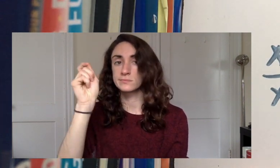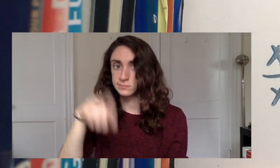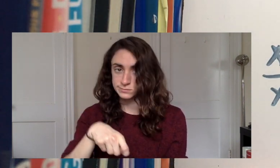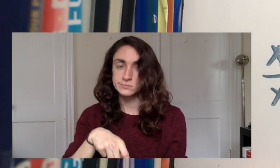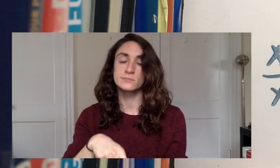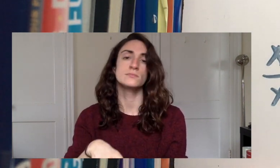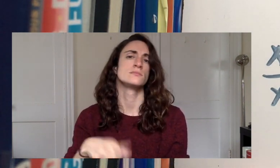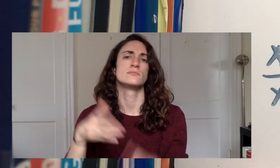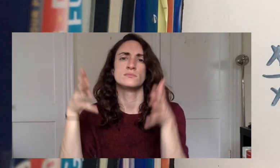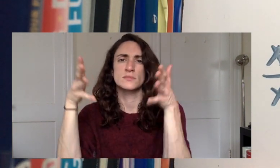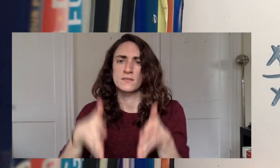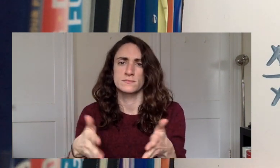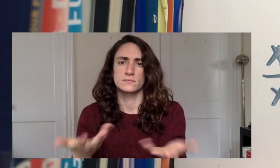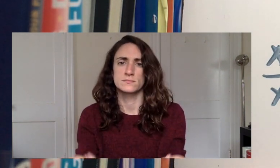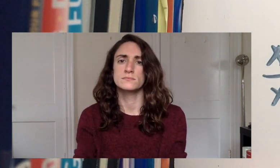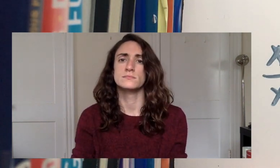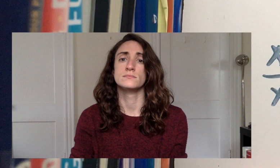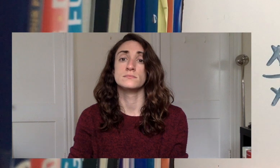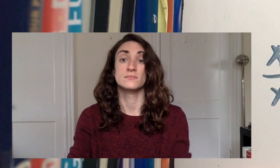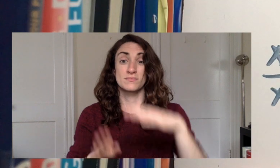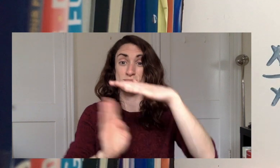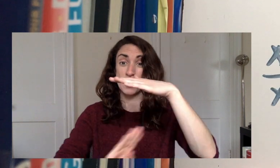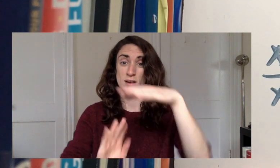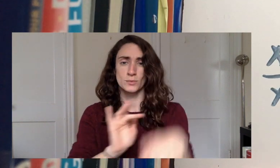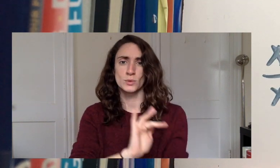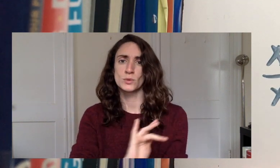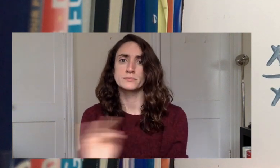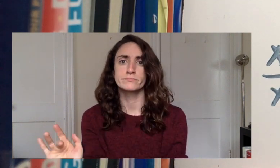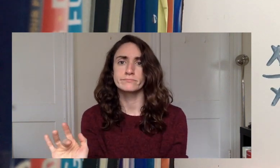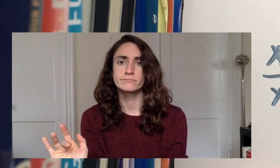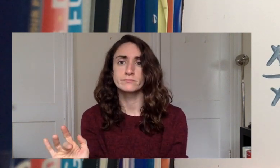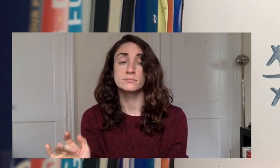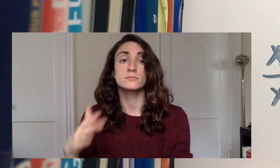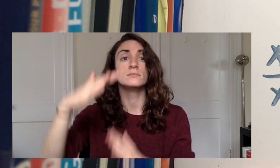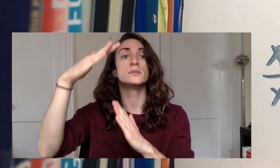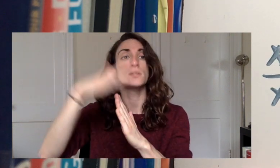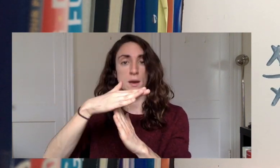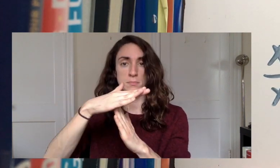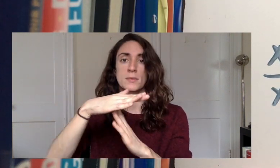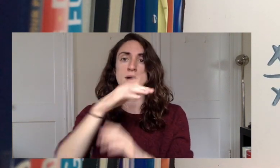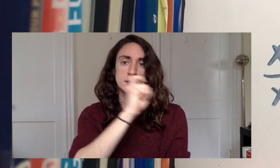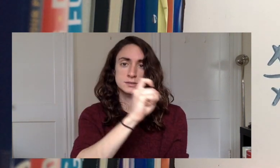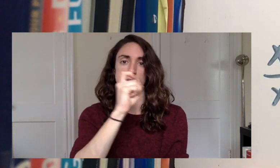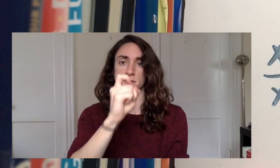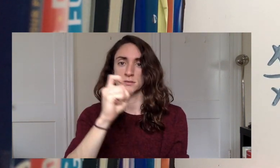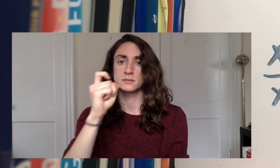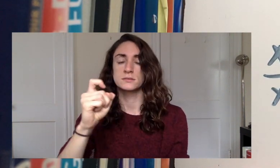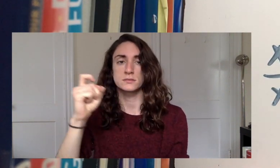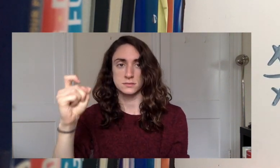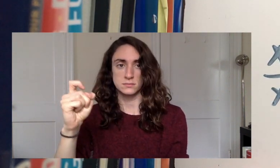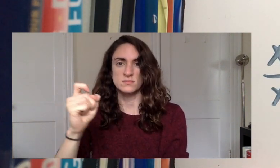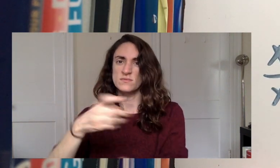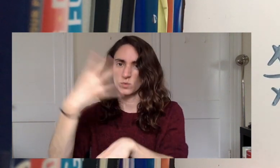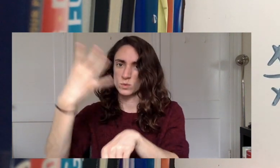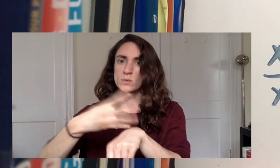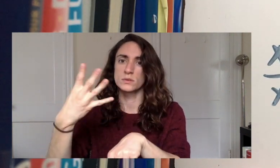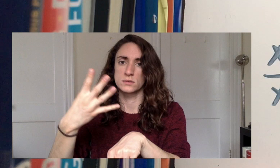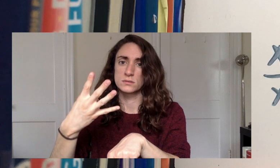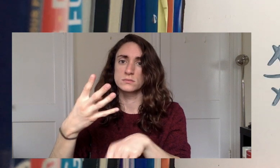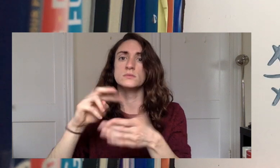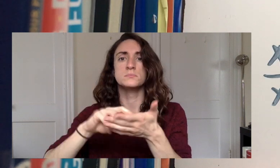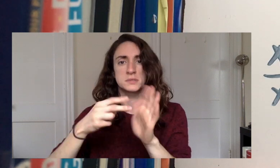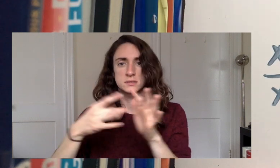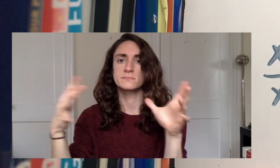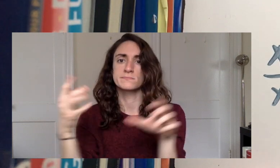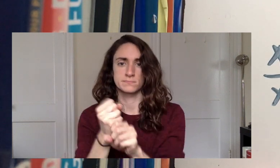the 4th, and nothing, just a 1 in the denominator. When the denominator is just a 1, we don't really have to mention it. You can just write